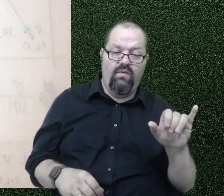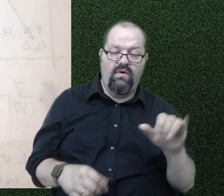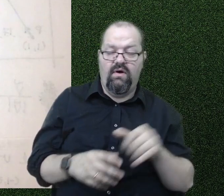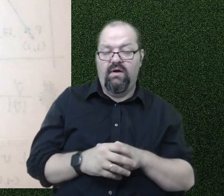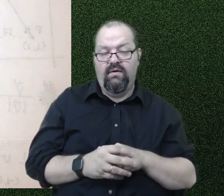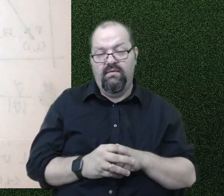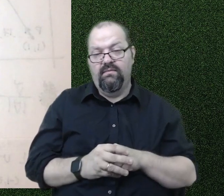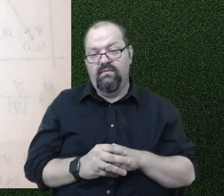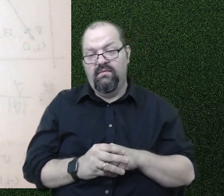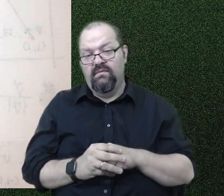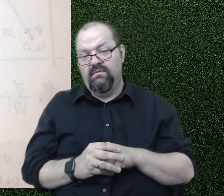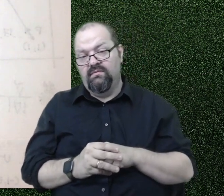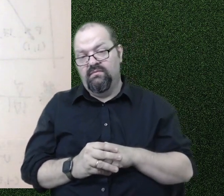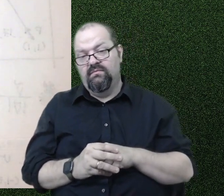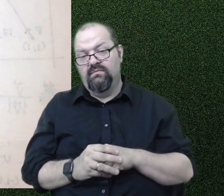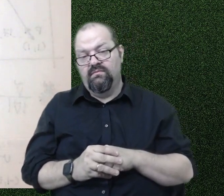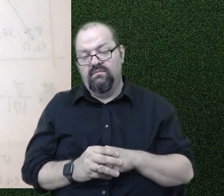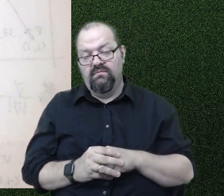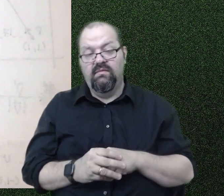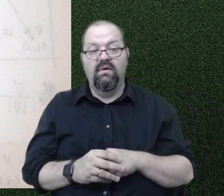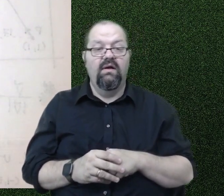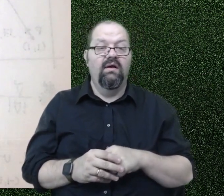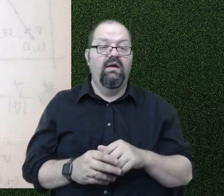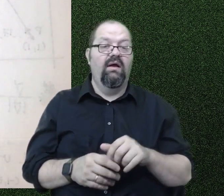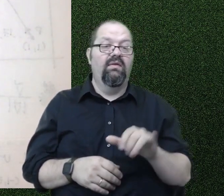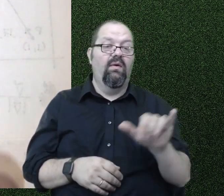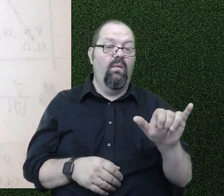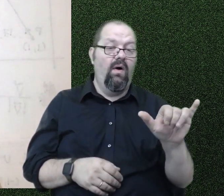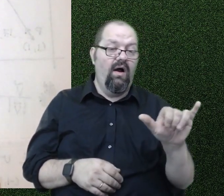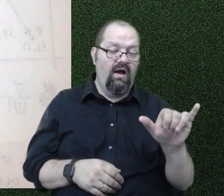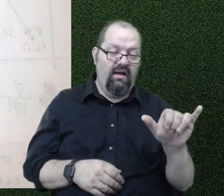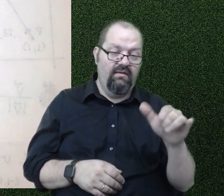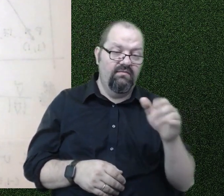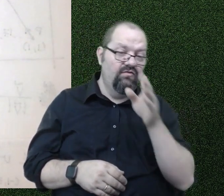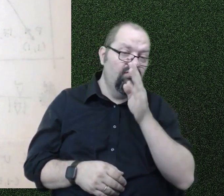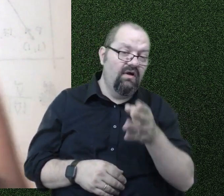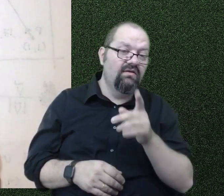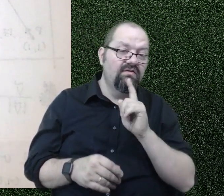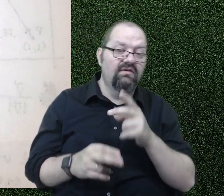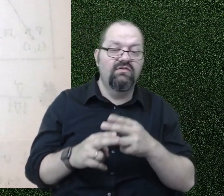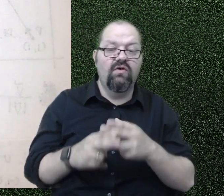And the unit vector in the y direction is called j hat.